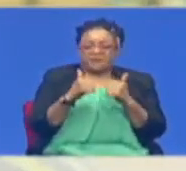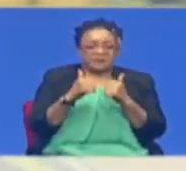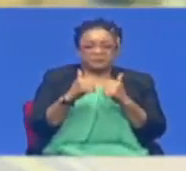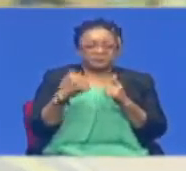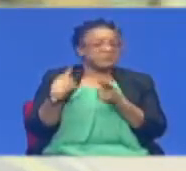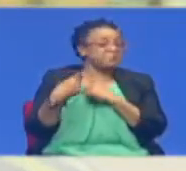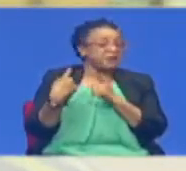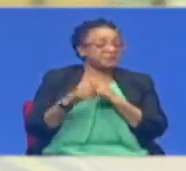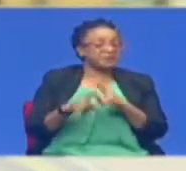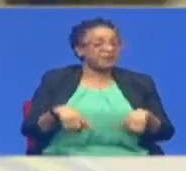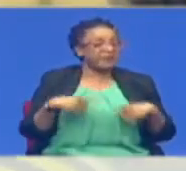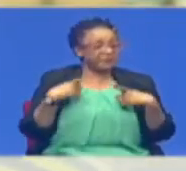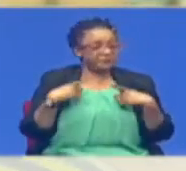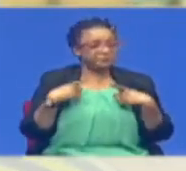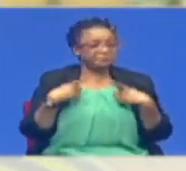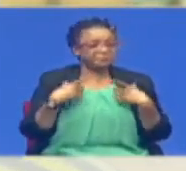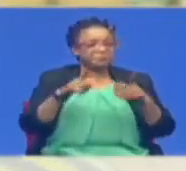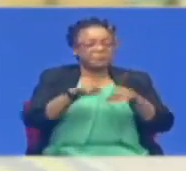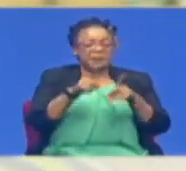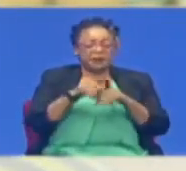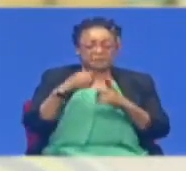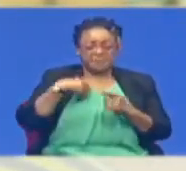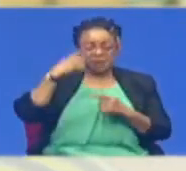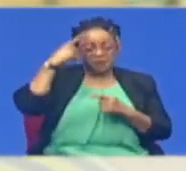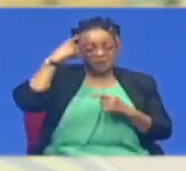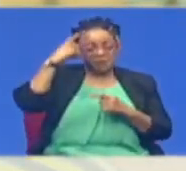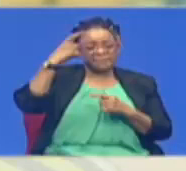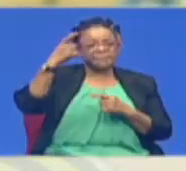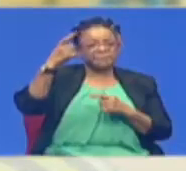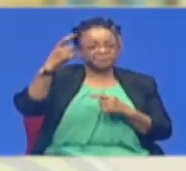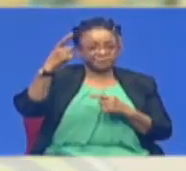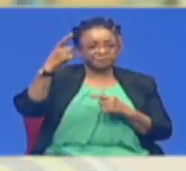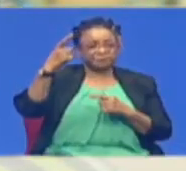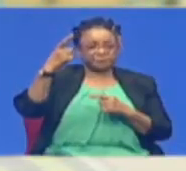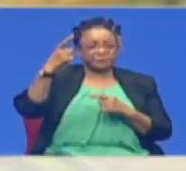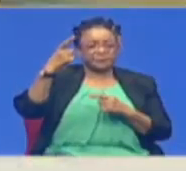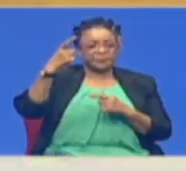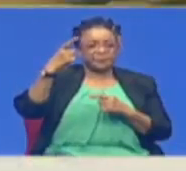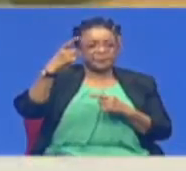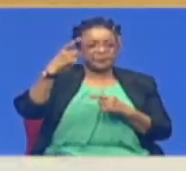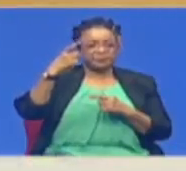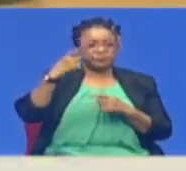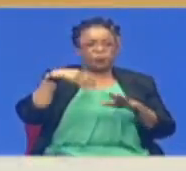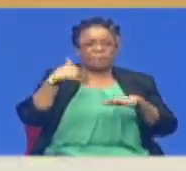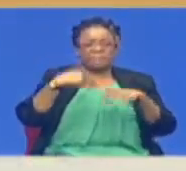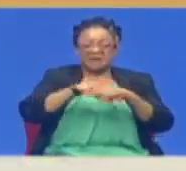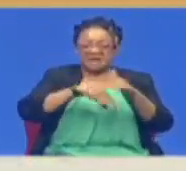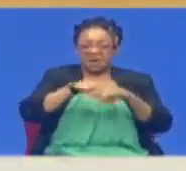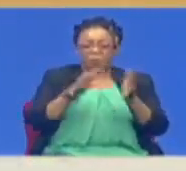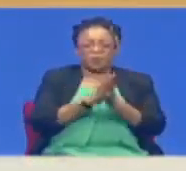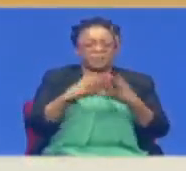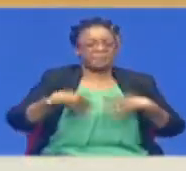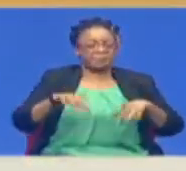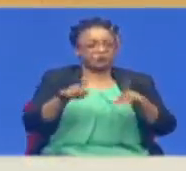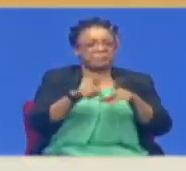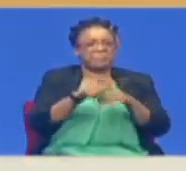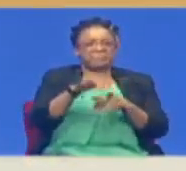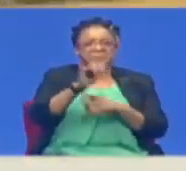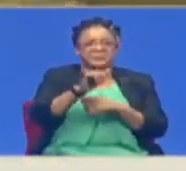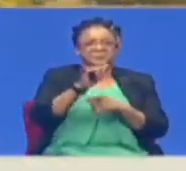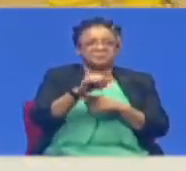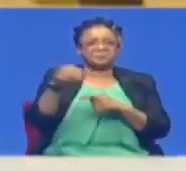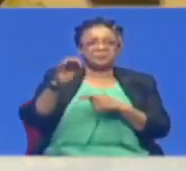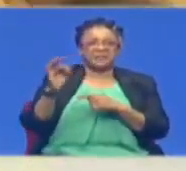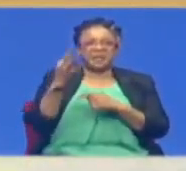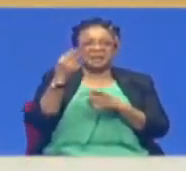Na pia ilikuwa dream yangu kucheza na watu kama hao. The midfielder, currently in his third year at